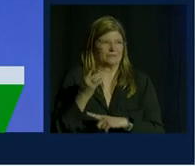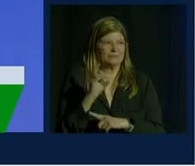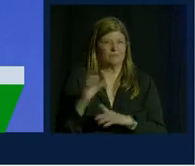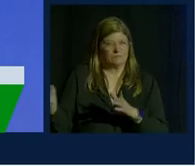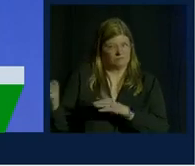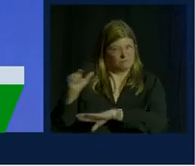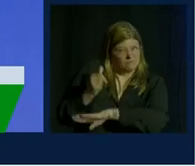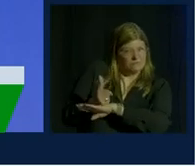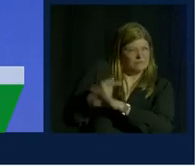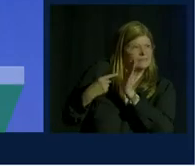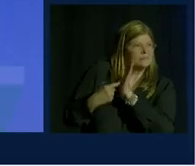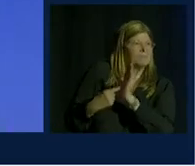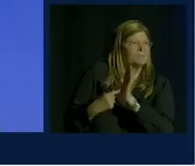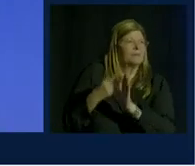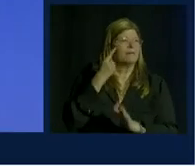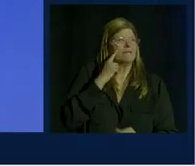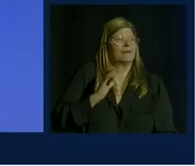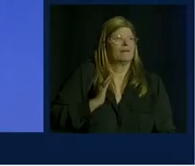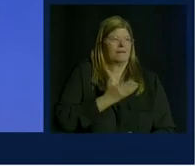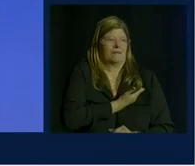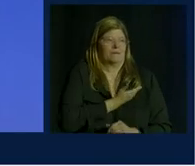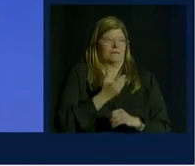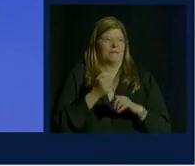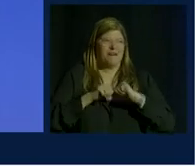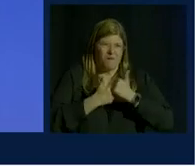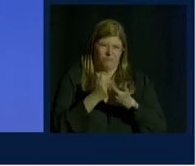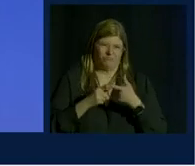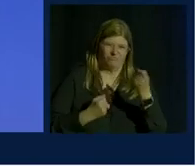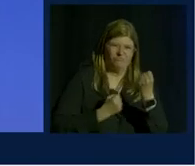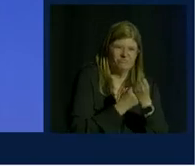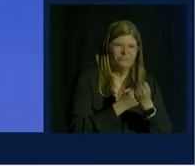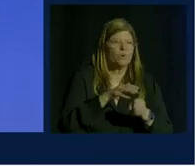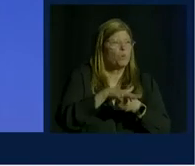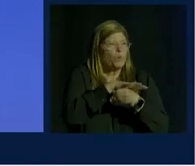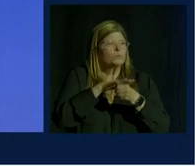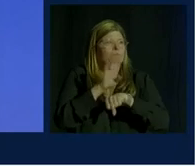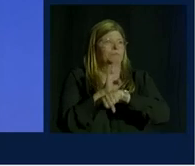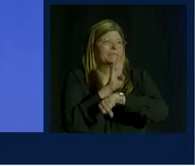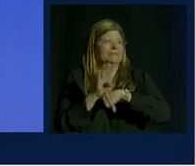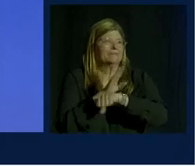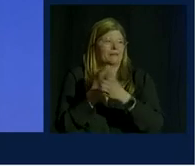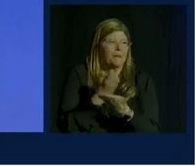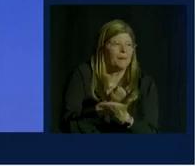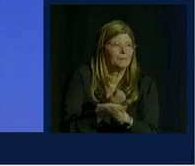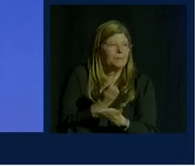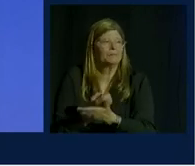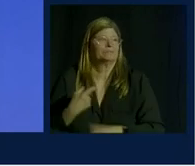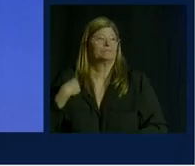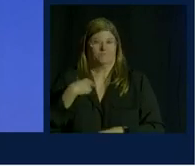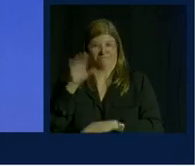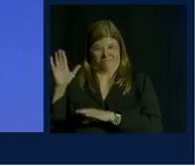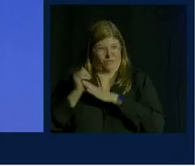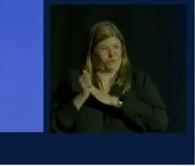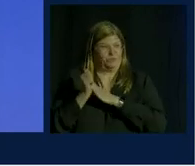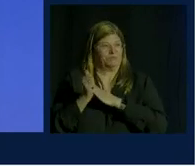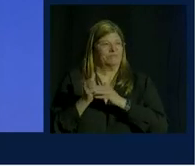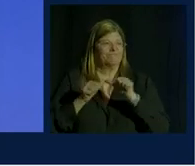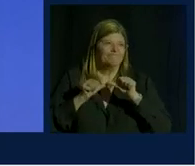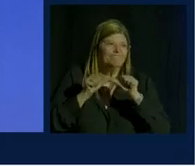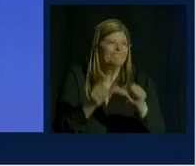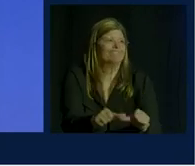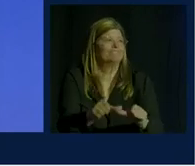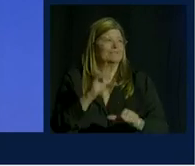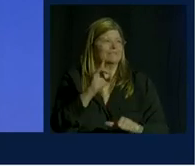has set the example of how government can support the local economy. Their leadership ensured that D.C. was the